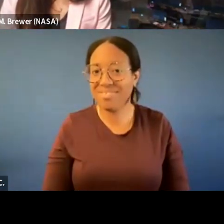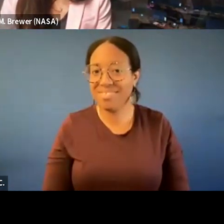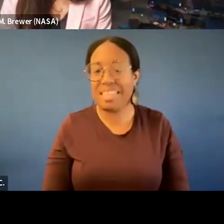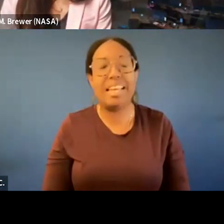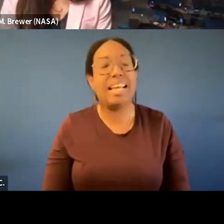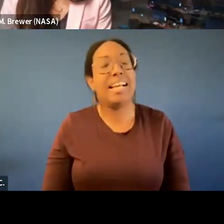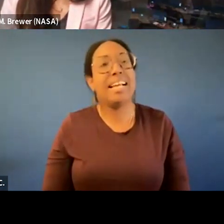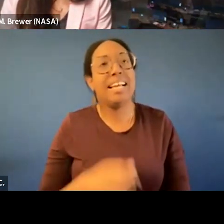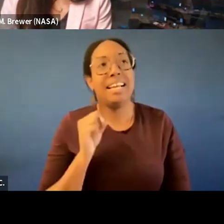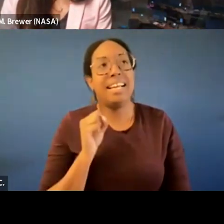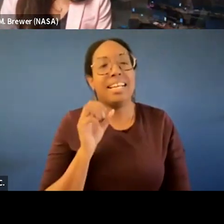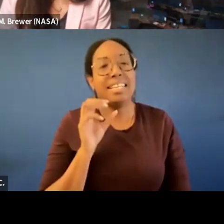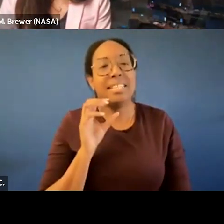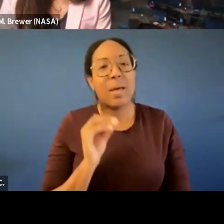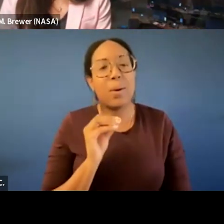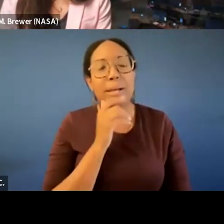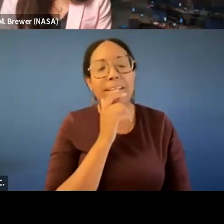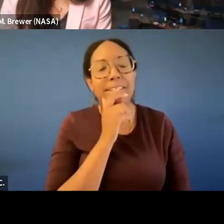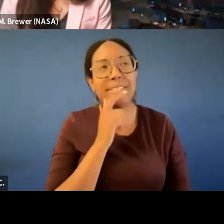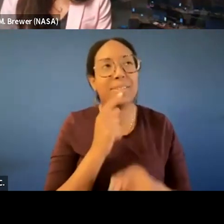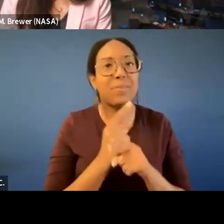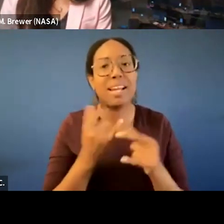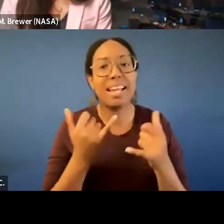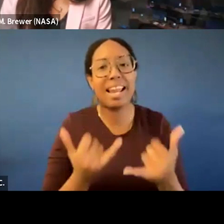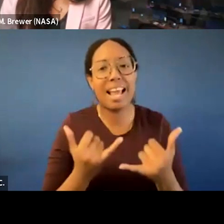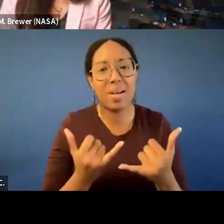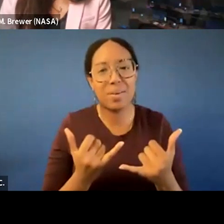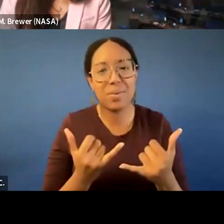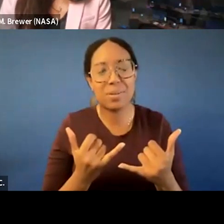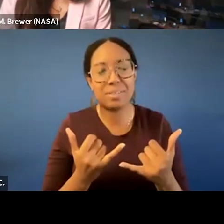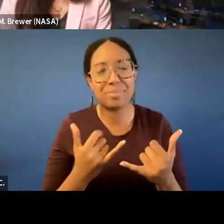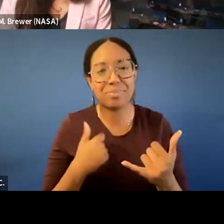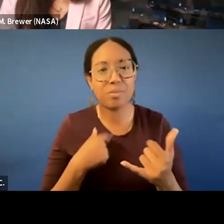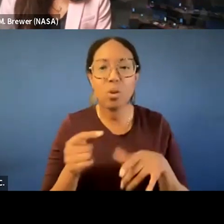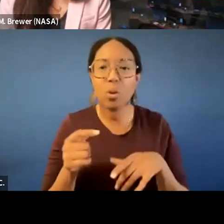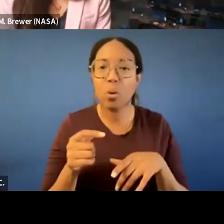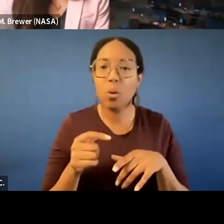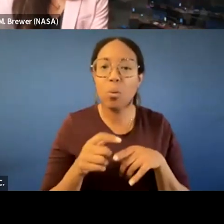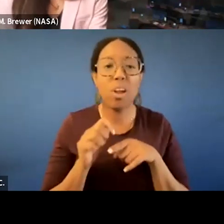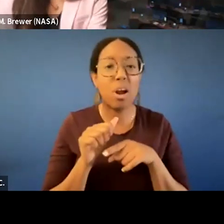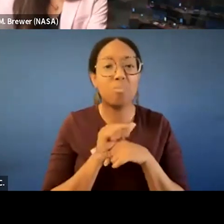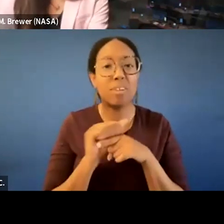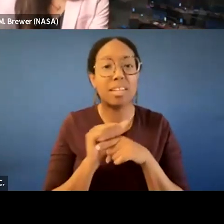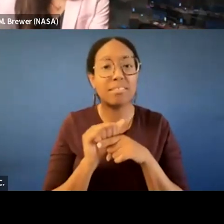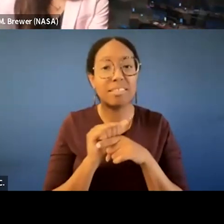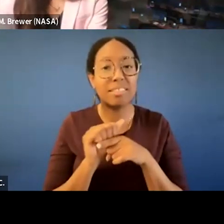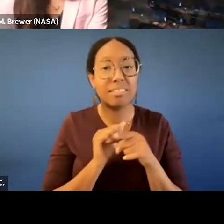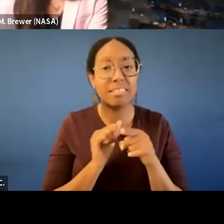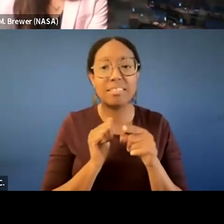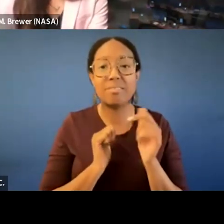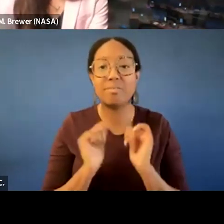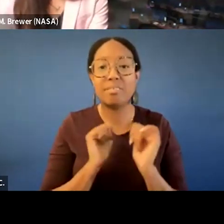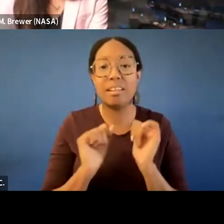So, I mean, I would say right now I'm in rehearsal for a Shakespeare production called The Taming of the